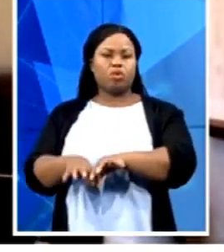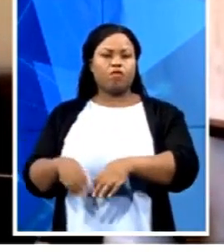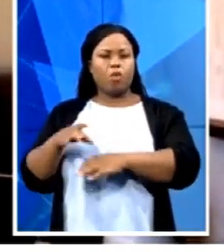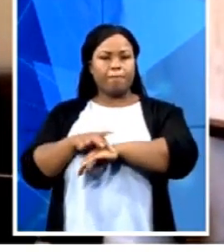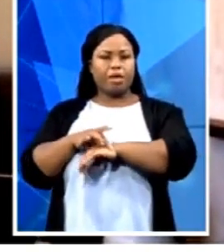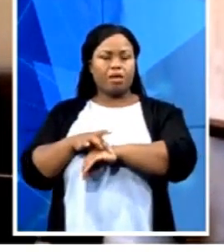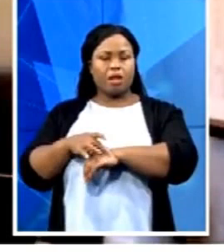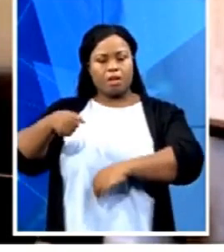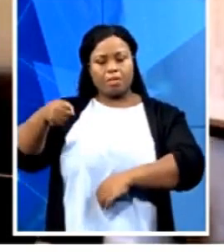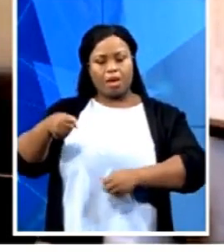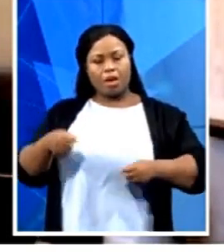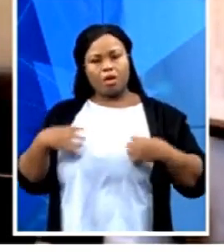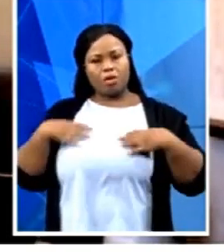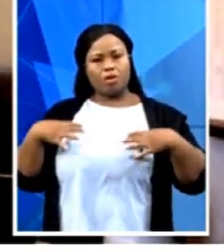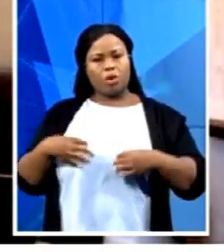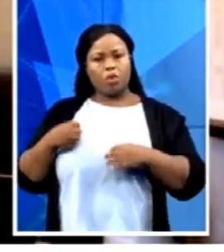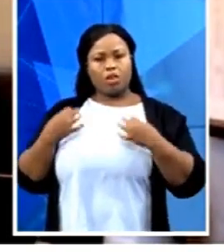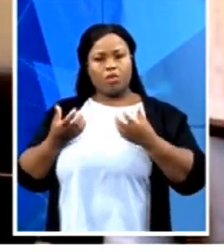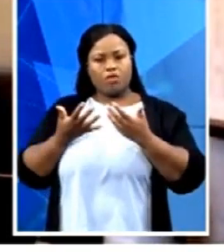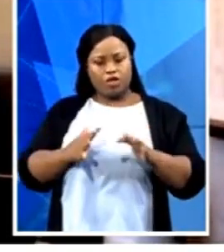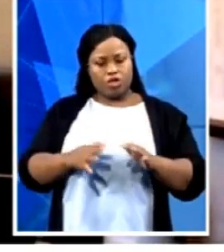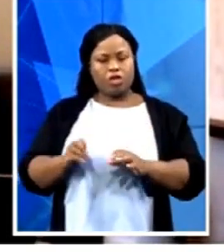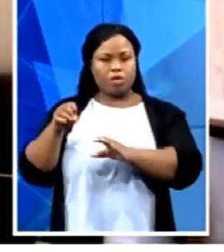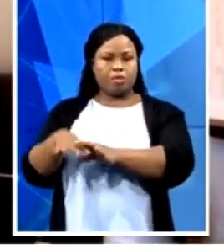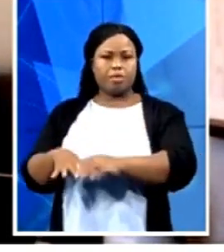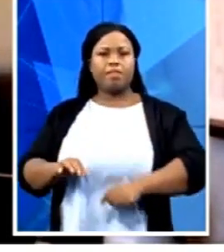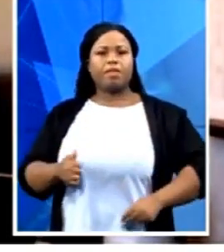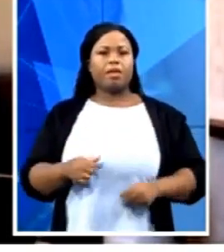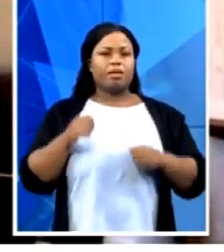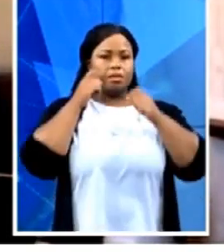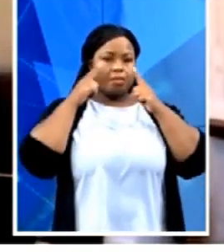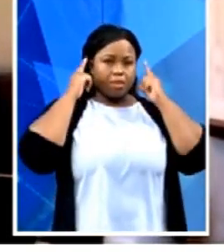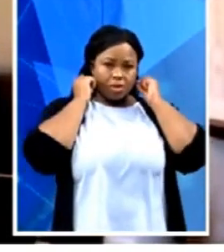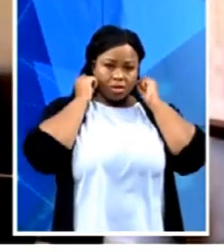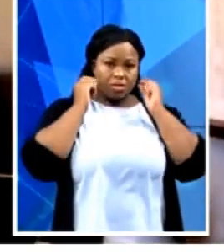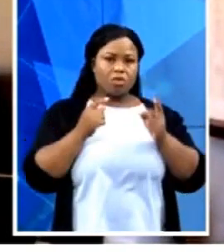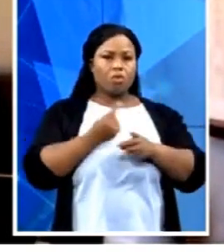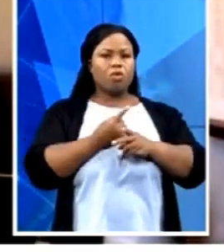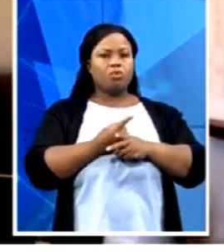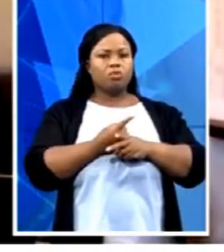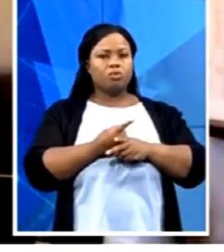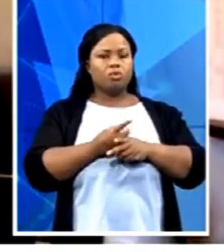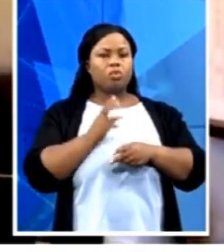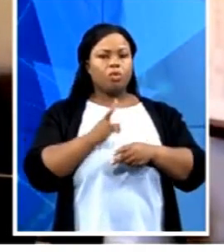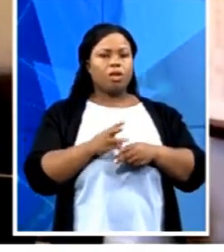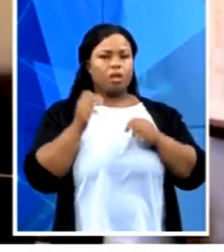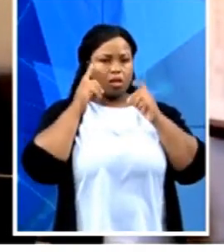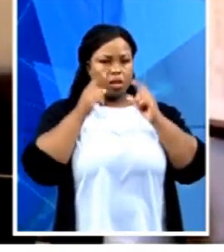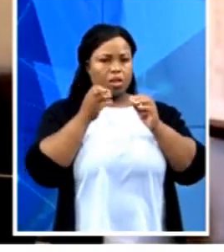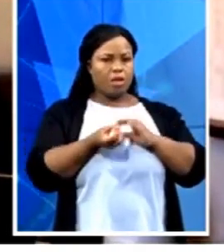masks we disinfect, we throw into a dryer under high heat, because that would kill the